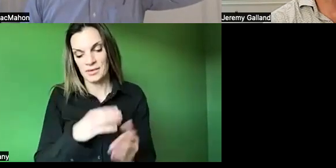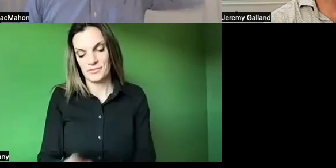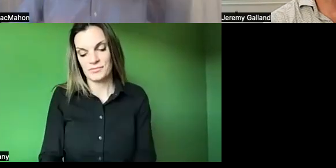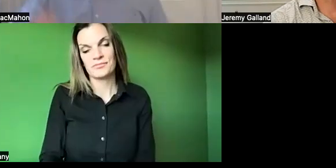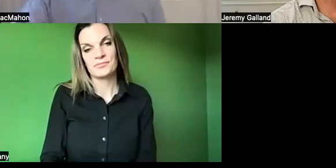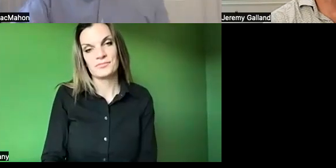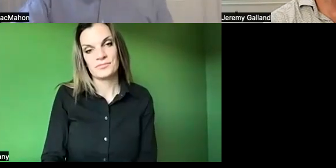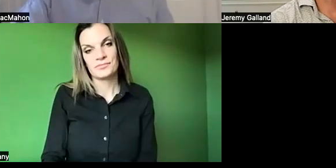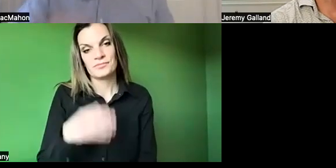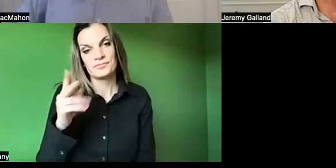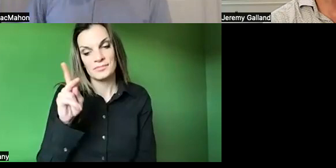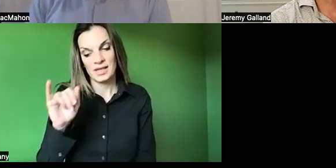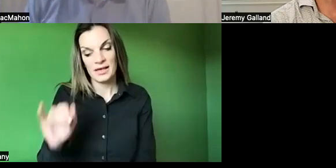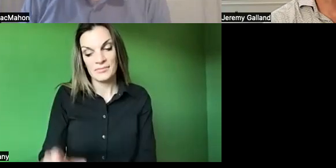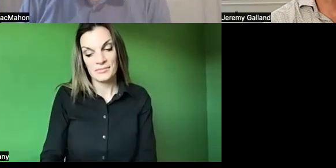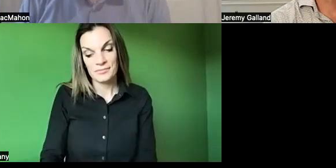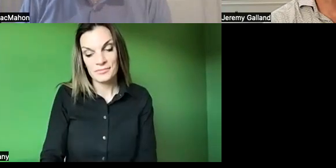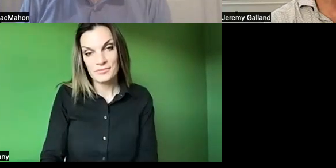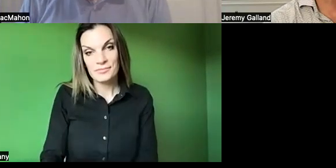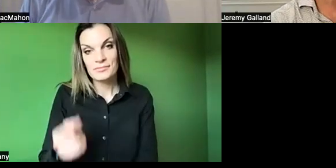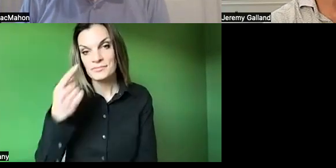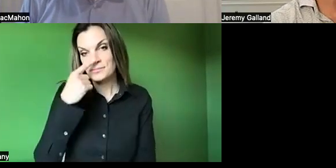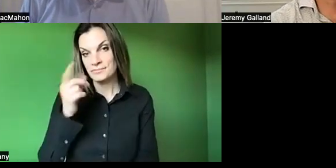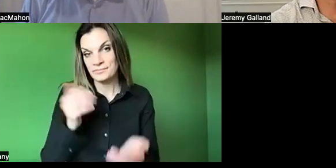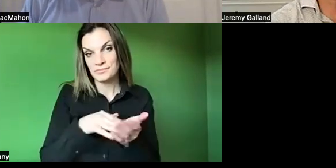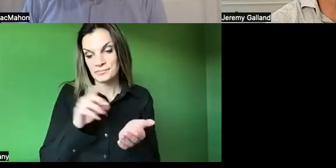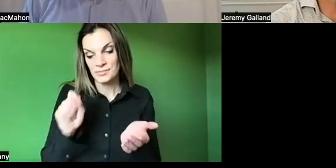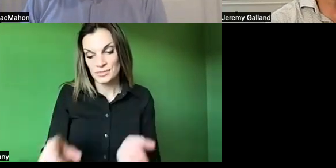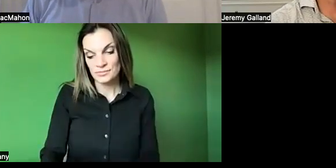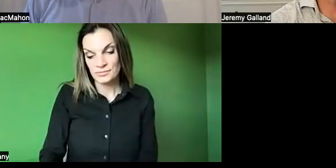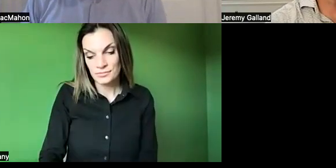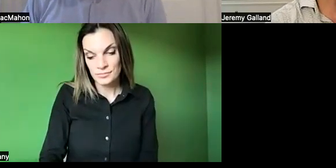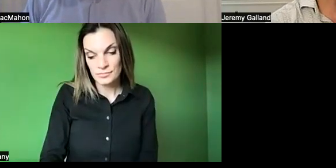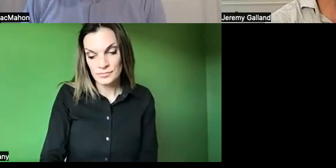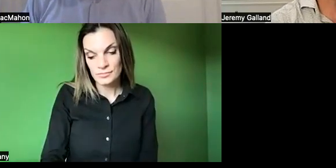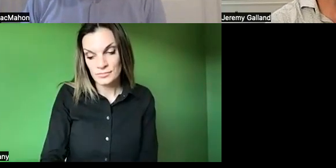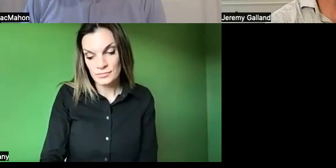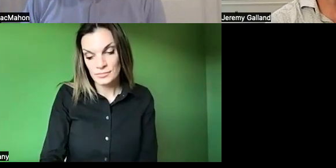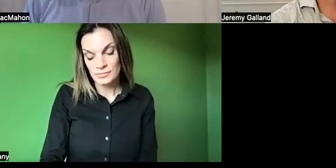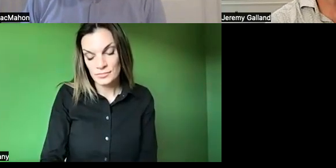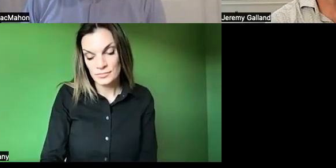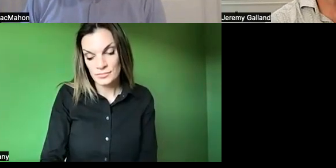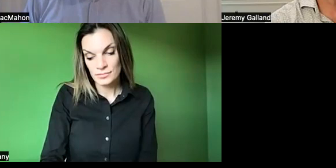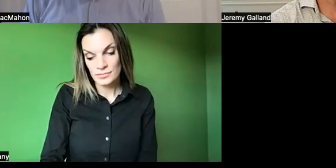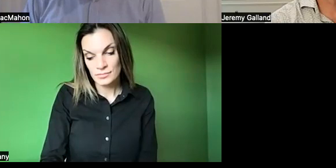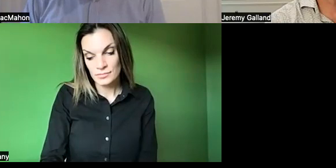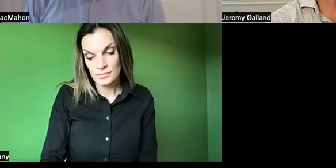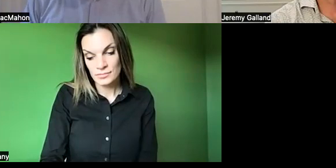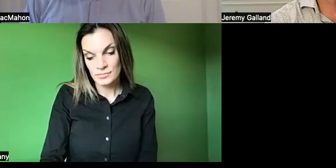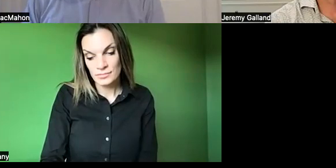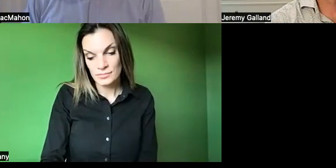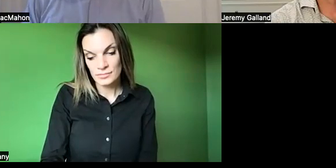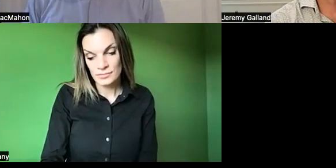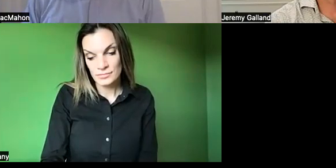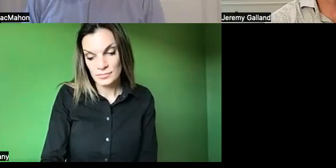MacMahon? Would you mind repeating the question, John? Sure. One of the responsibilities of a board member is to make sure that